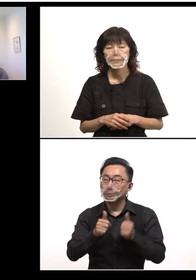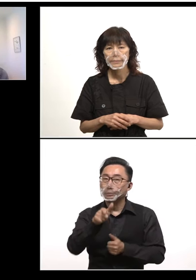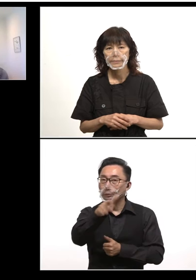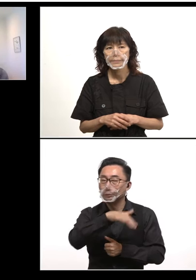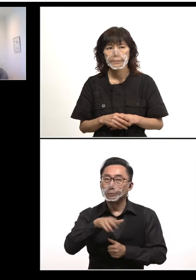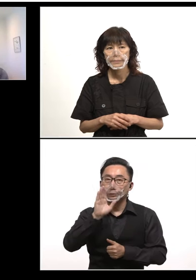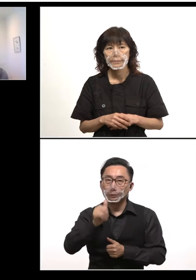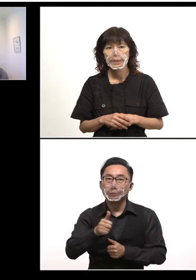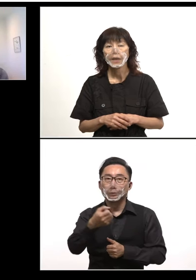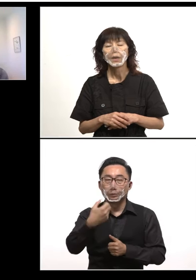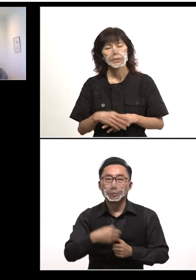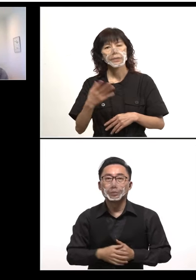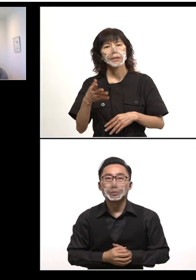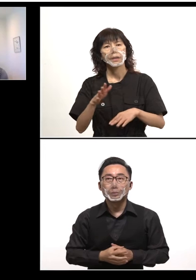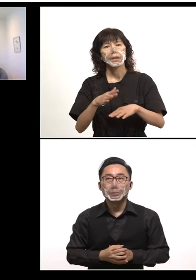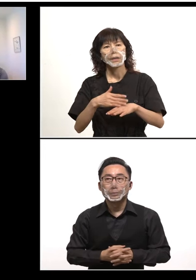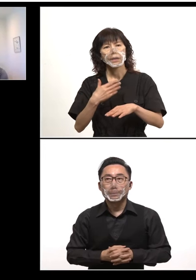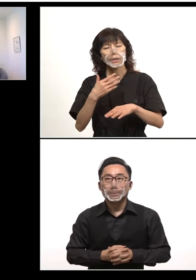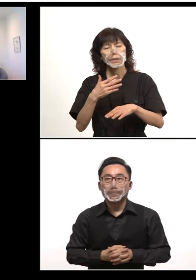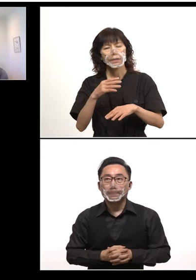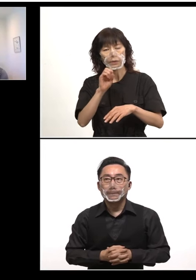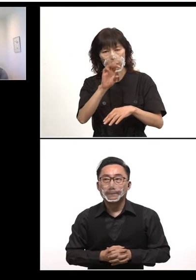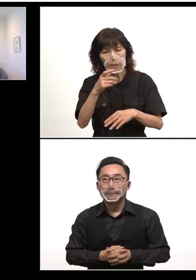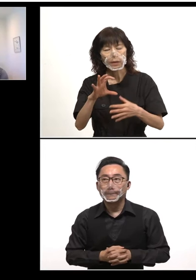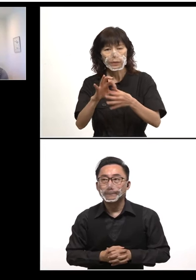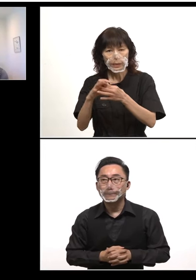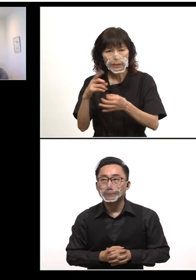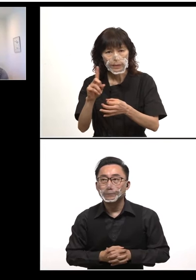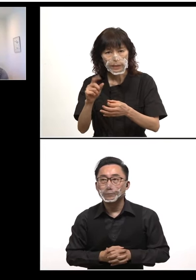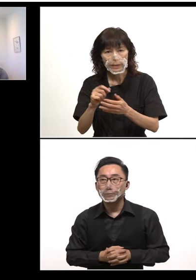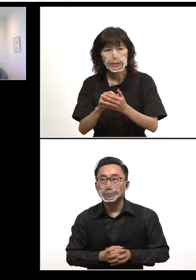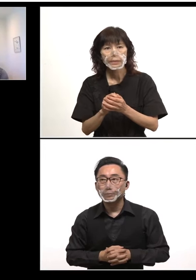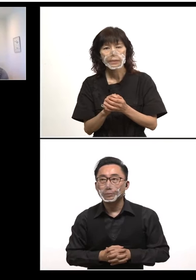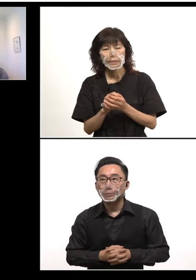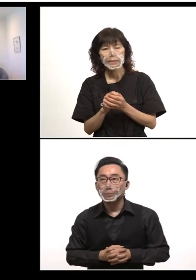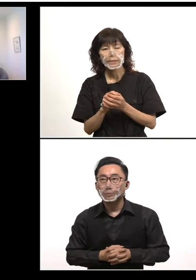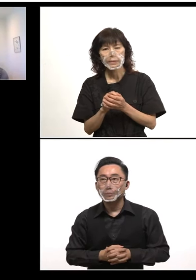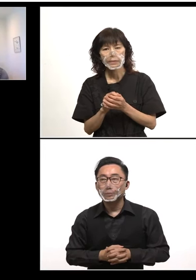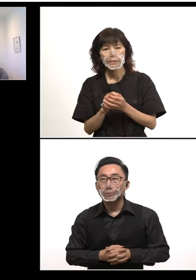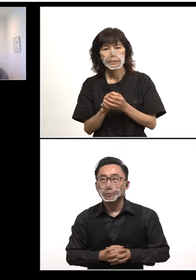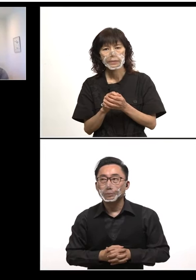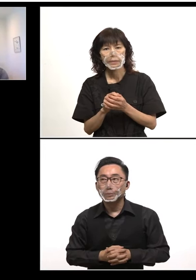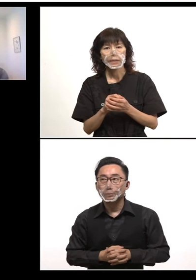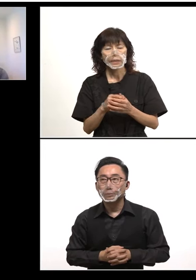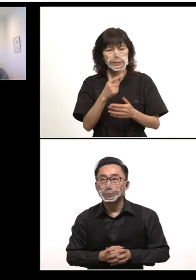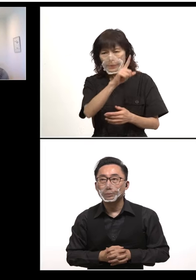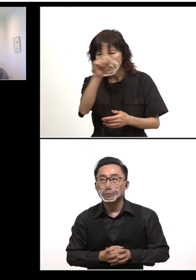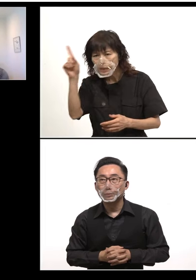And we have been talking about identifying people of different potential. So would anyone like to elaborate on